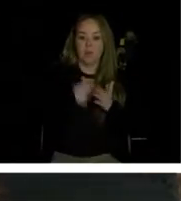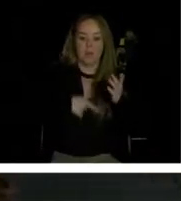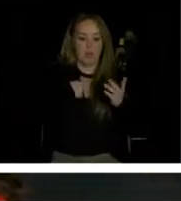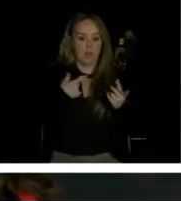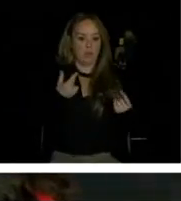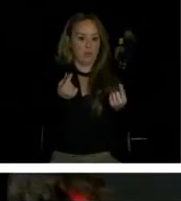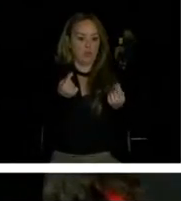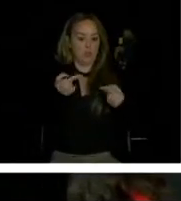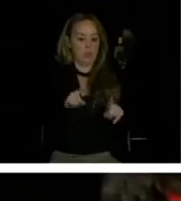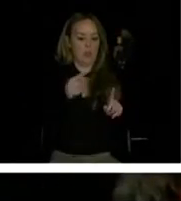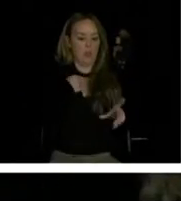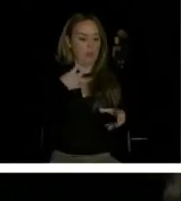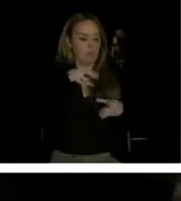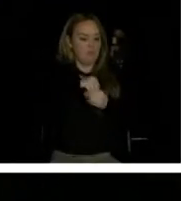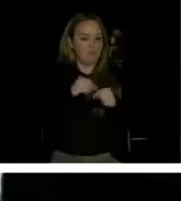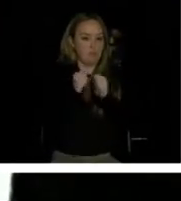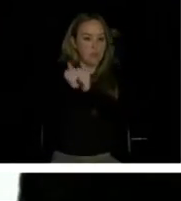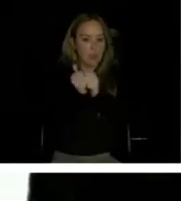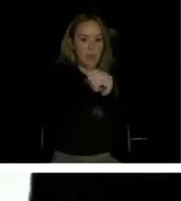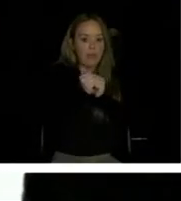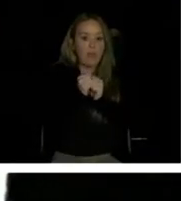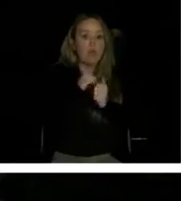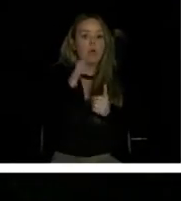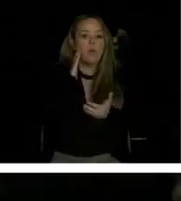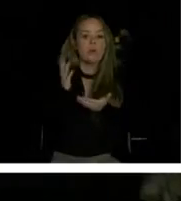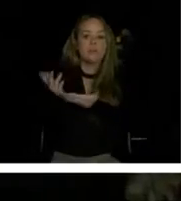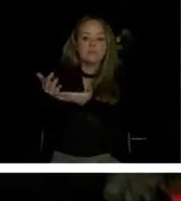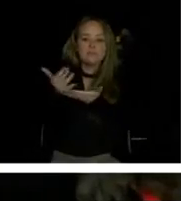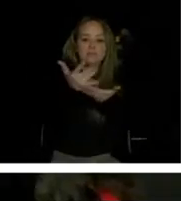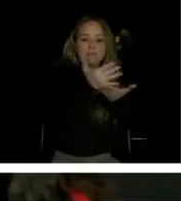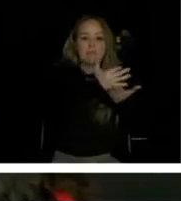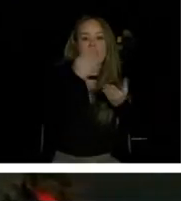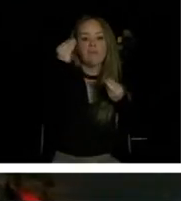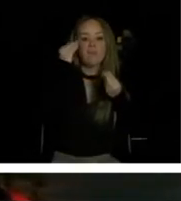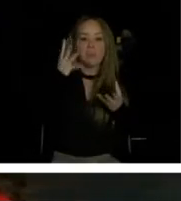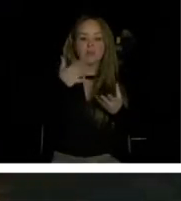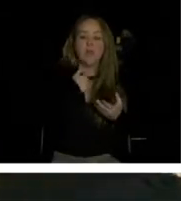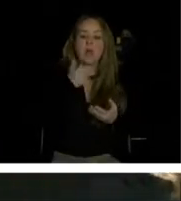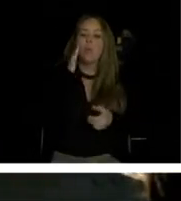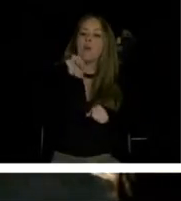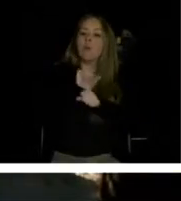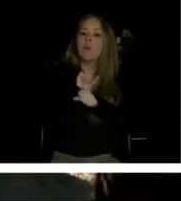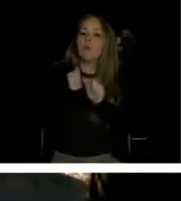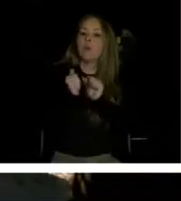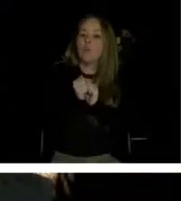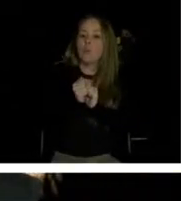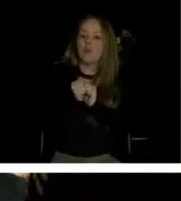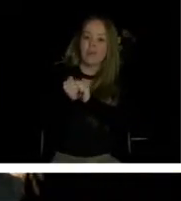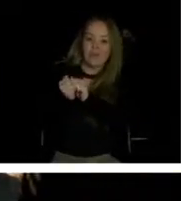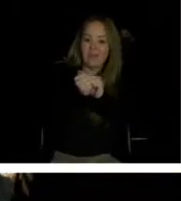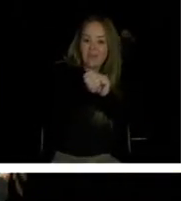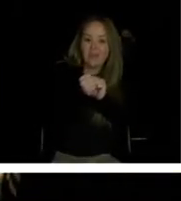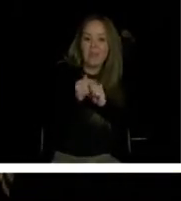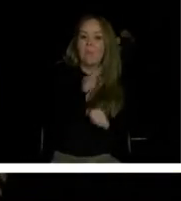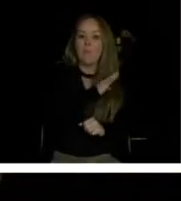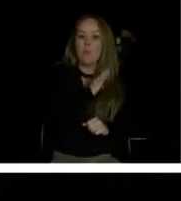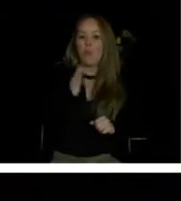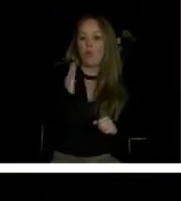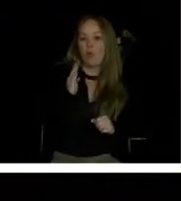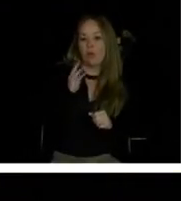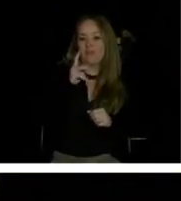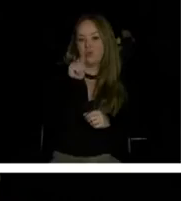as we engage together, we're going to be collecting this information, and I'm going to be working together with the Board of